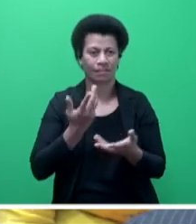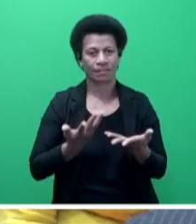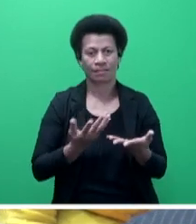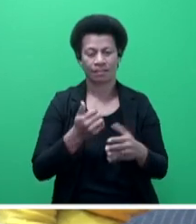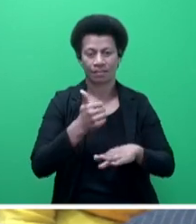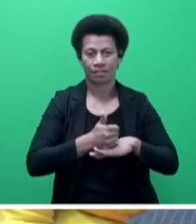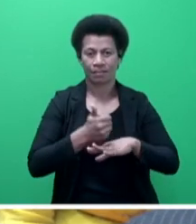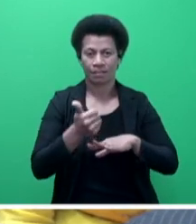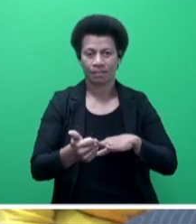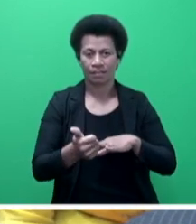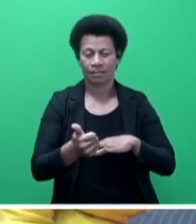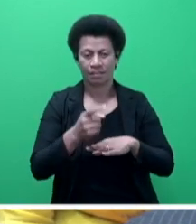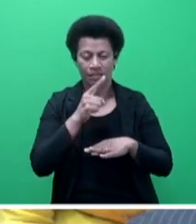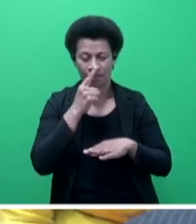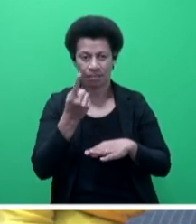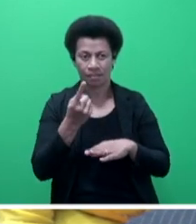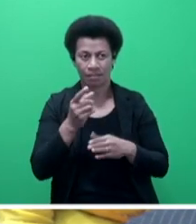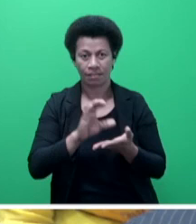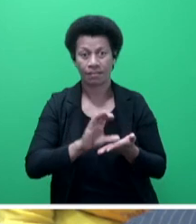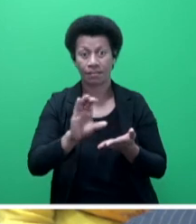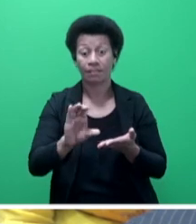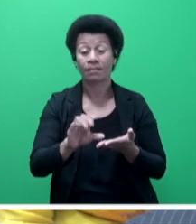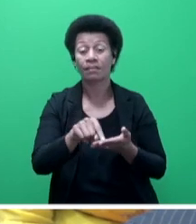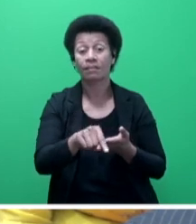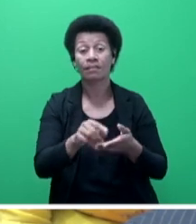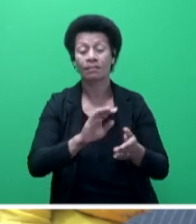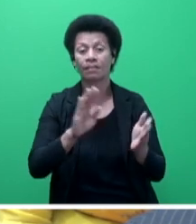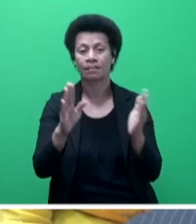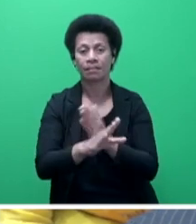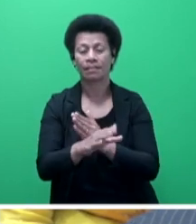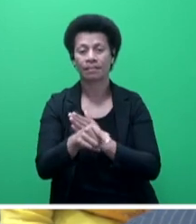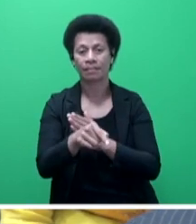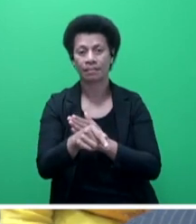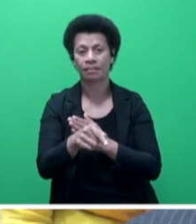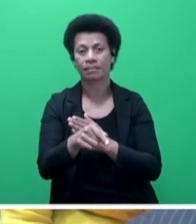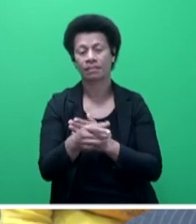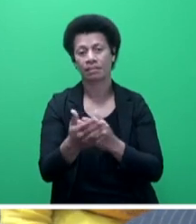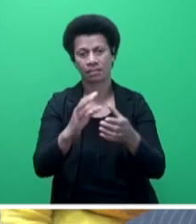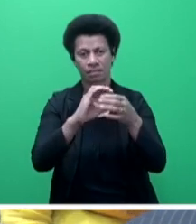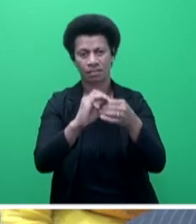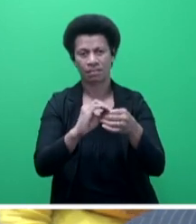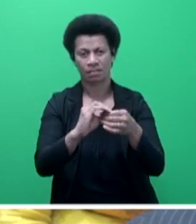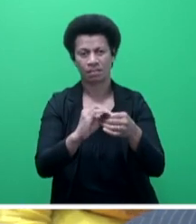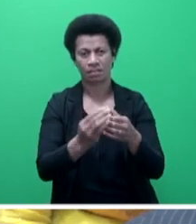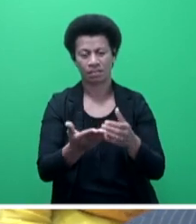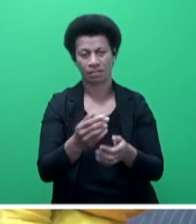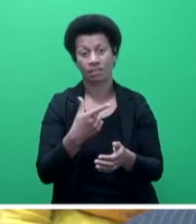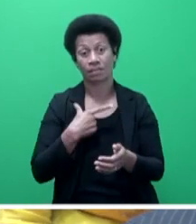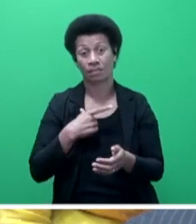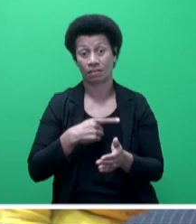government cannot give a grant to a private company that's 100% privately owned, because obviously taxpayers'